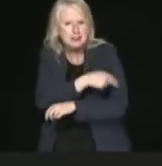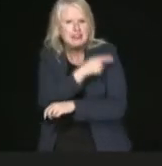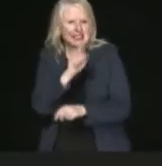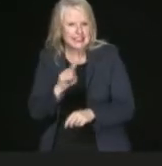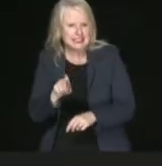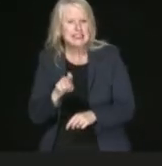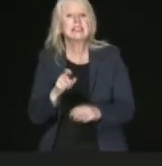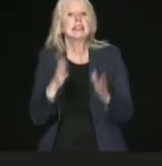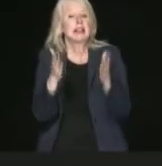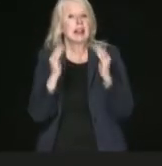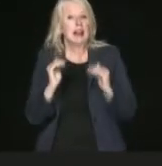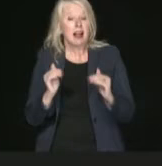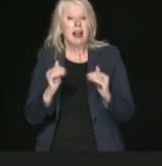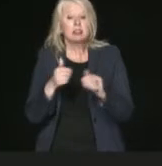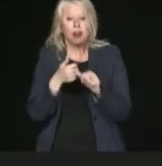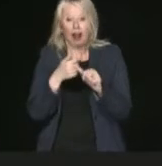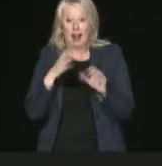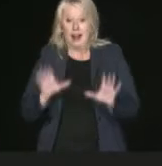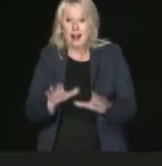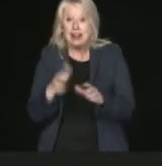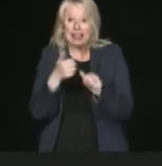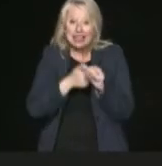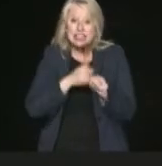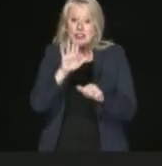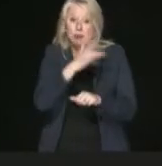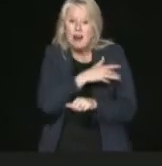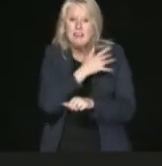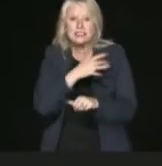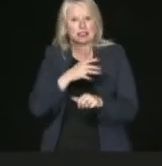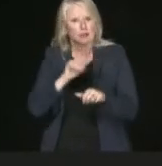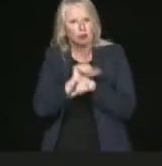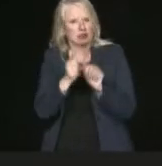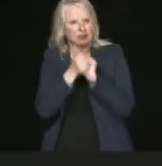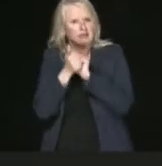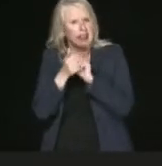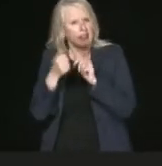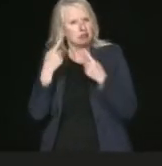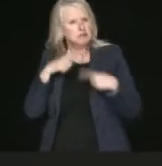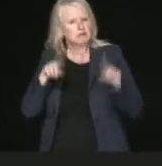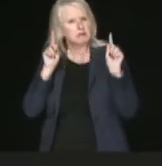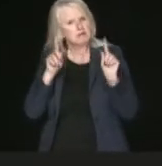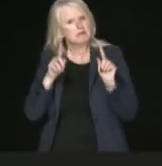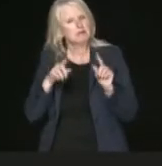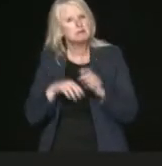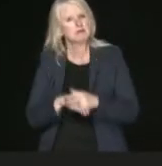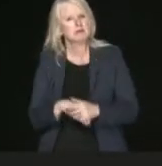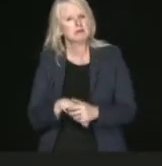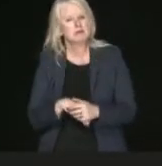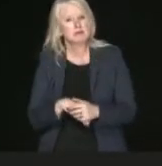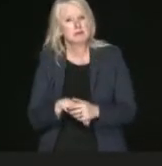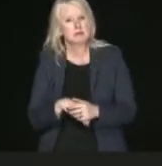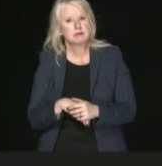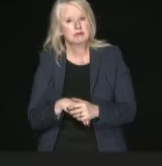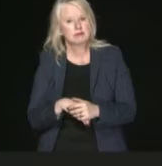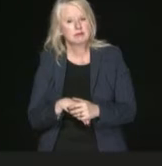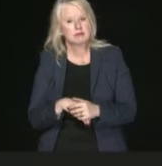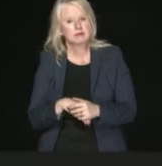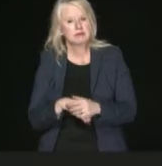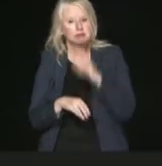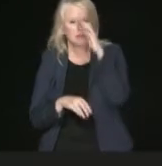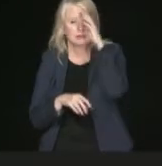all the other efforts that are being made right across the country. So it's not a bad thing for everyone to